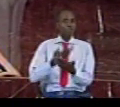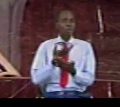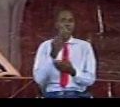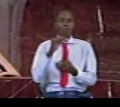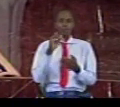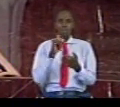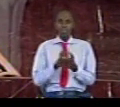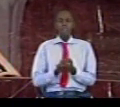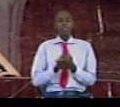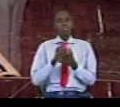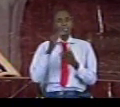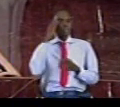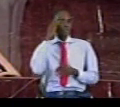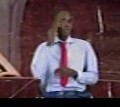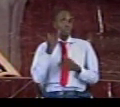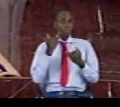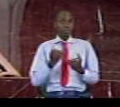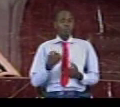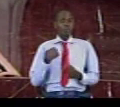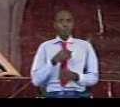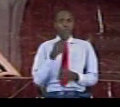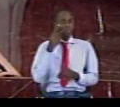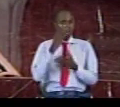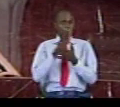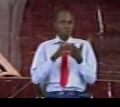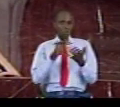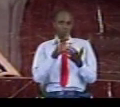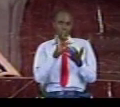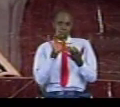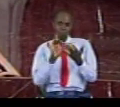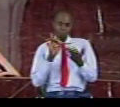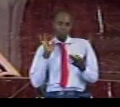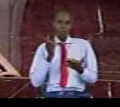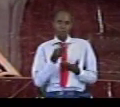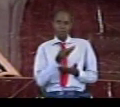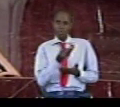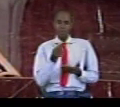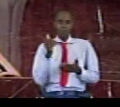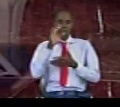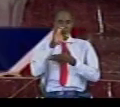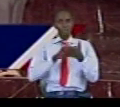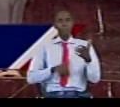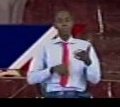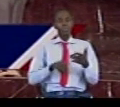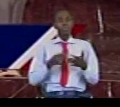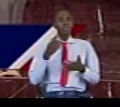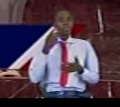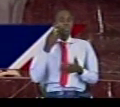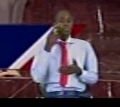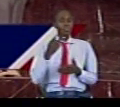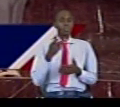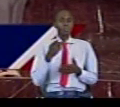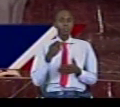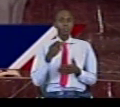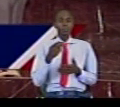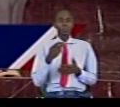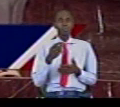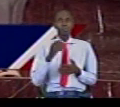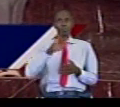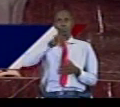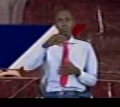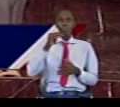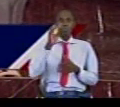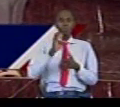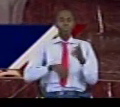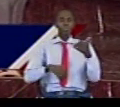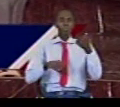we're looking at these selected verses tonight. I'm reading from verse 1. John chapter 17, verse 1.